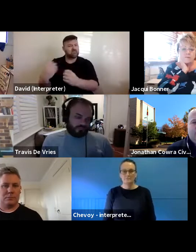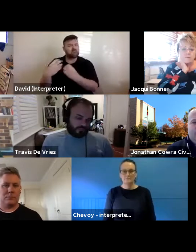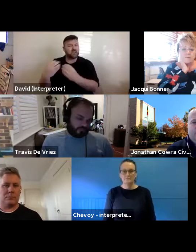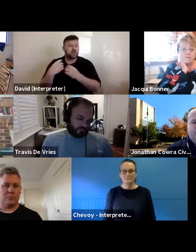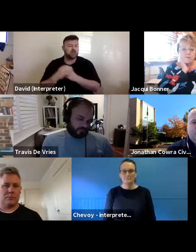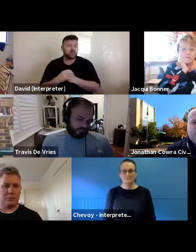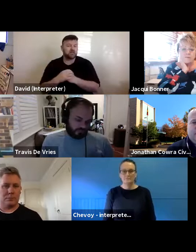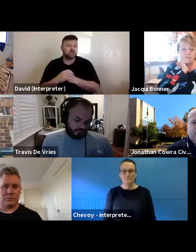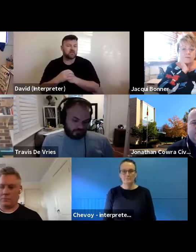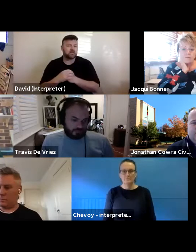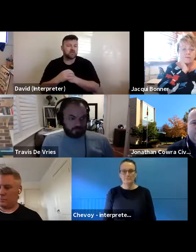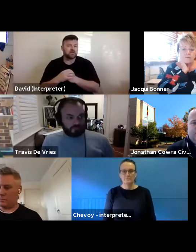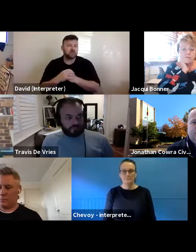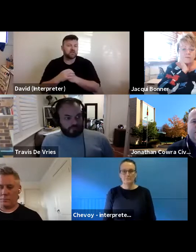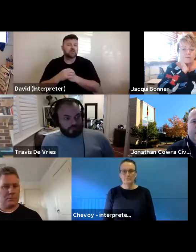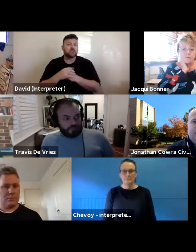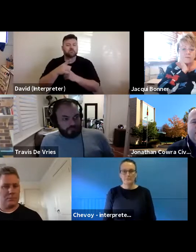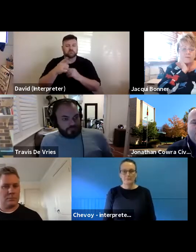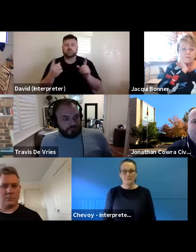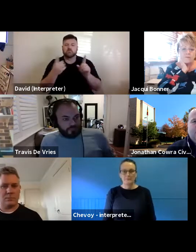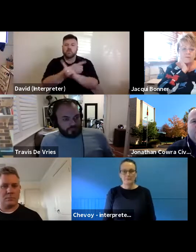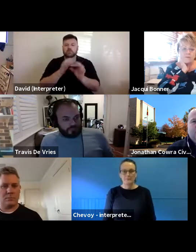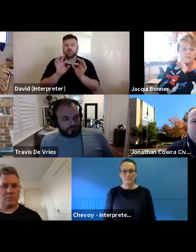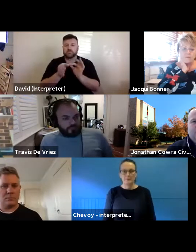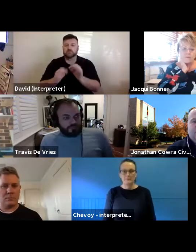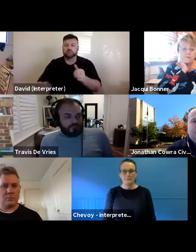point Jackie started talking off about media.